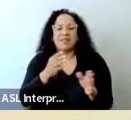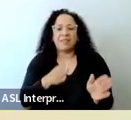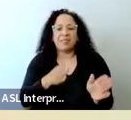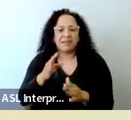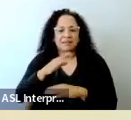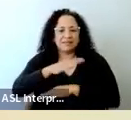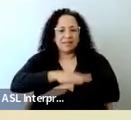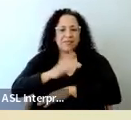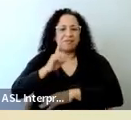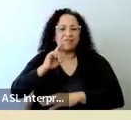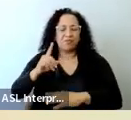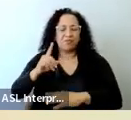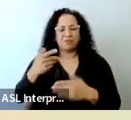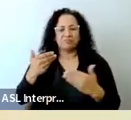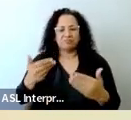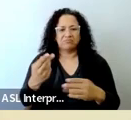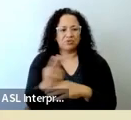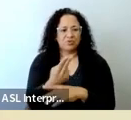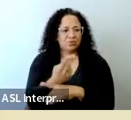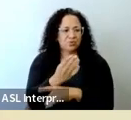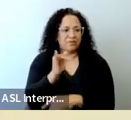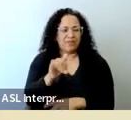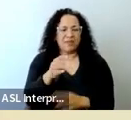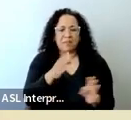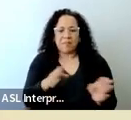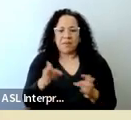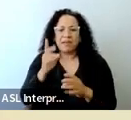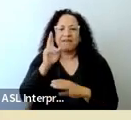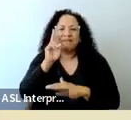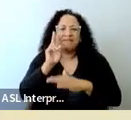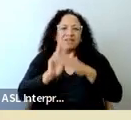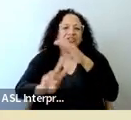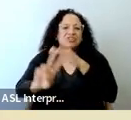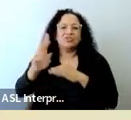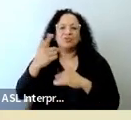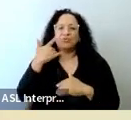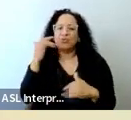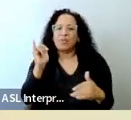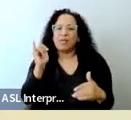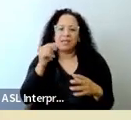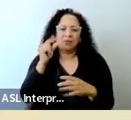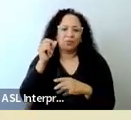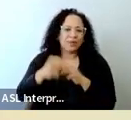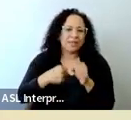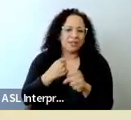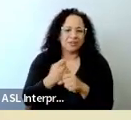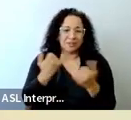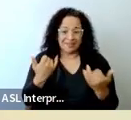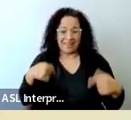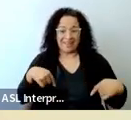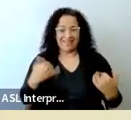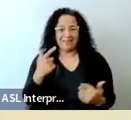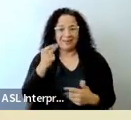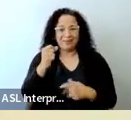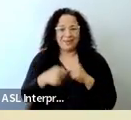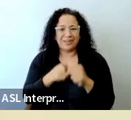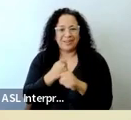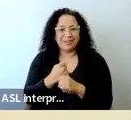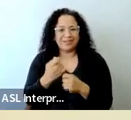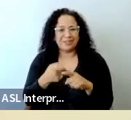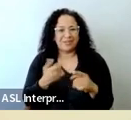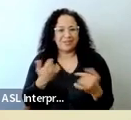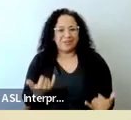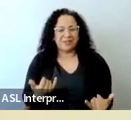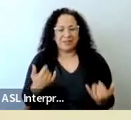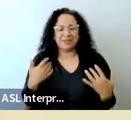the implementation of this, for the planning table for the vision of where it's going to be in 20 years, which is where we're at now, 20 years from now in 2040, right?